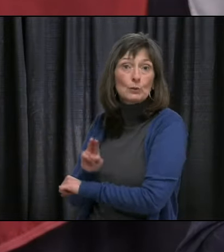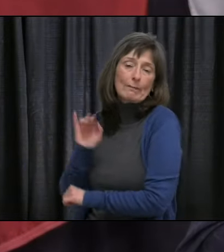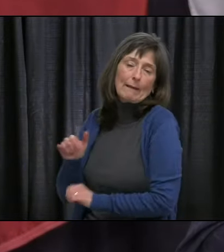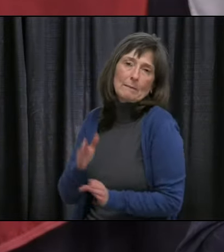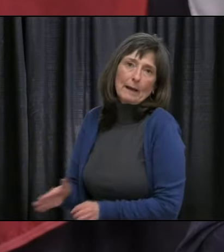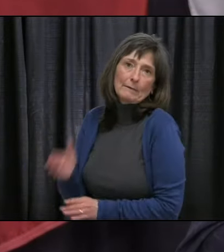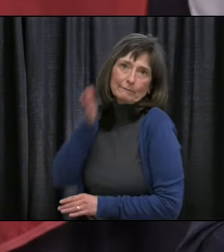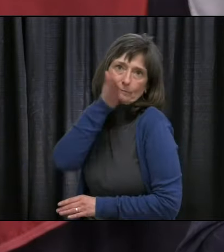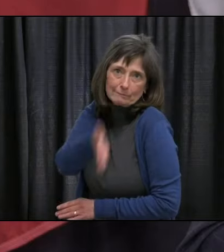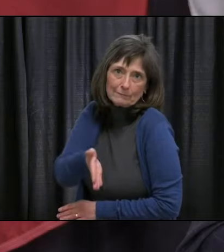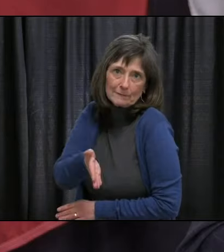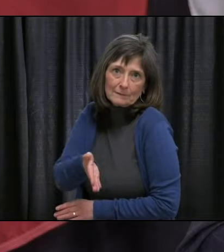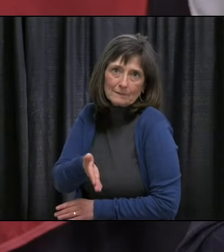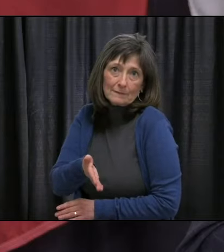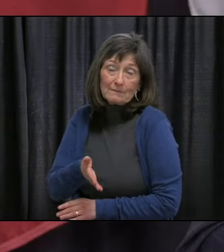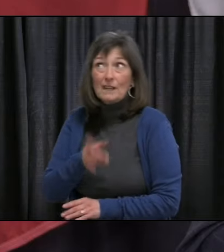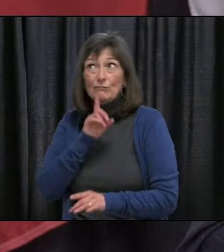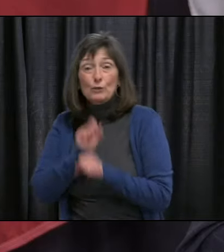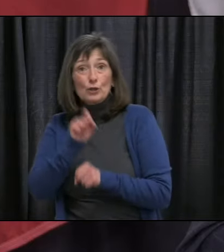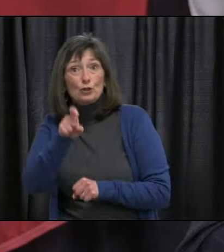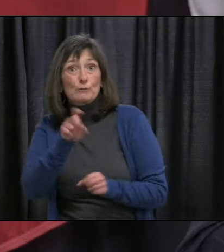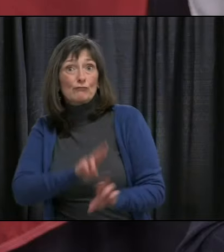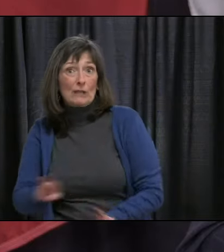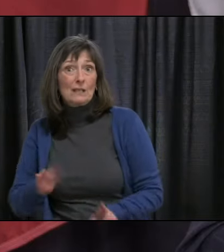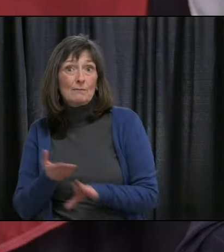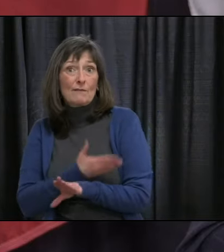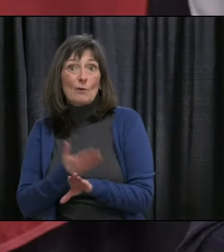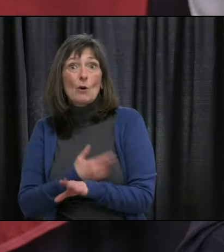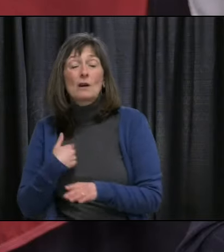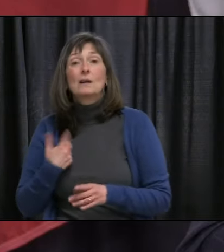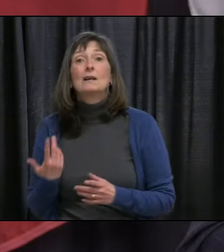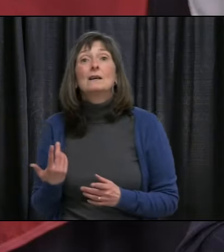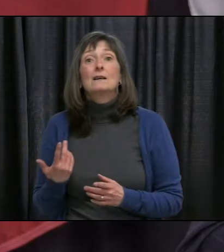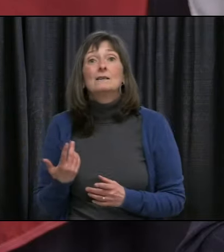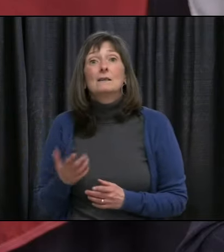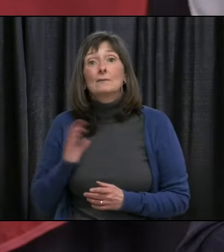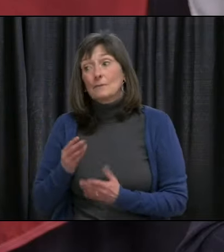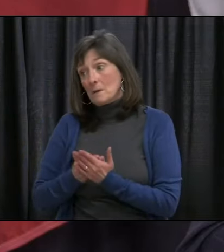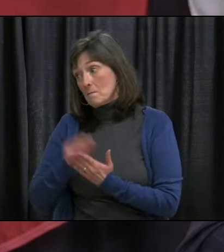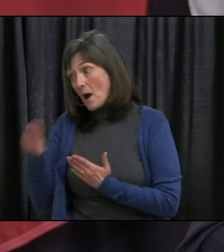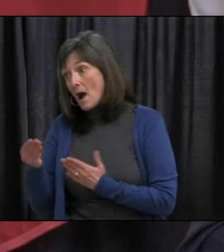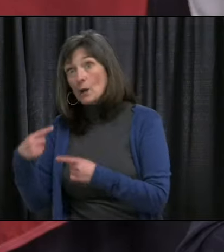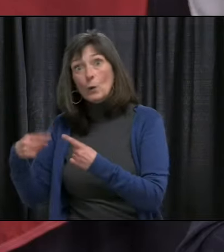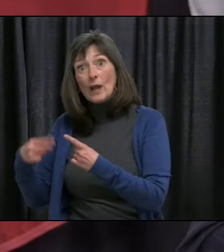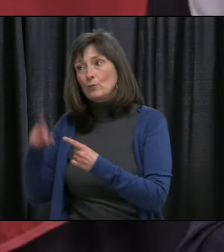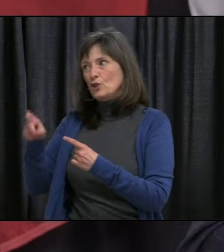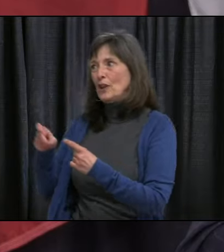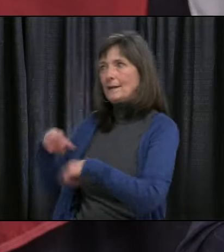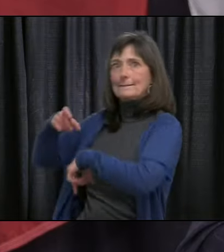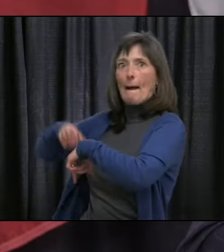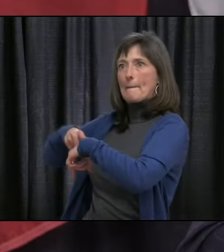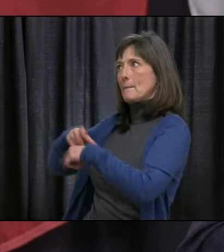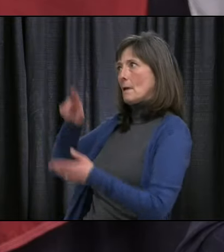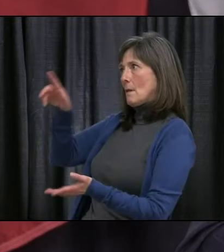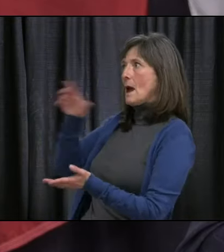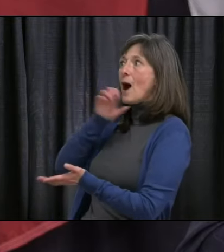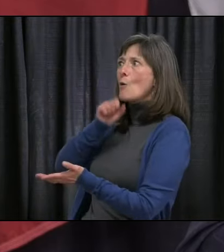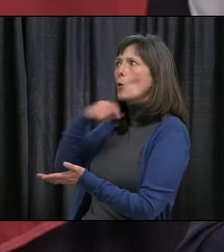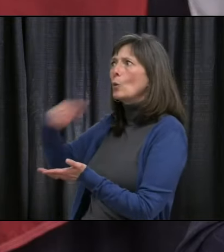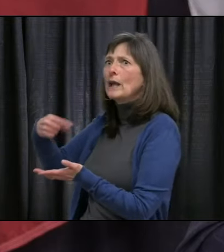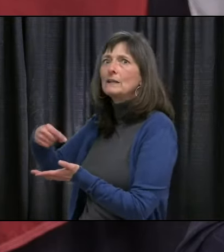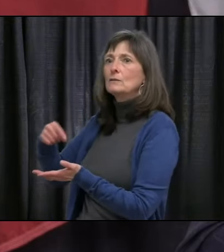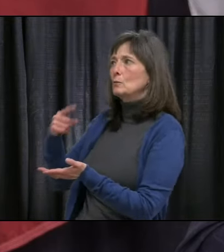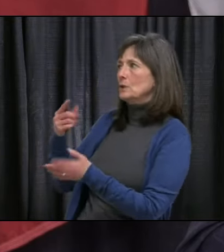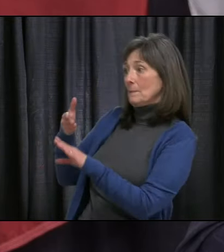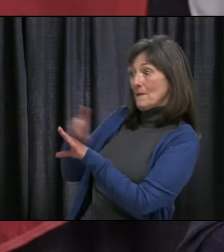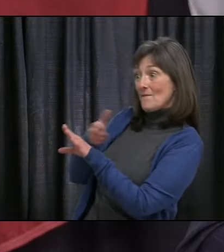the time coming out of the the decision that was made to purchase this inventory for